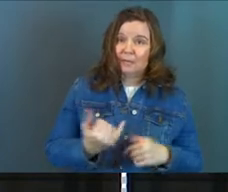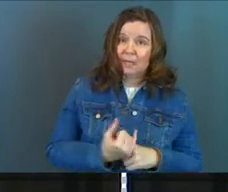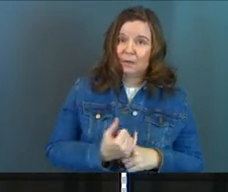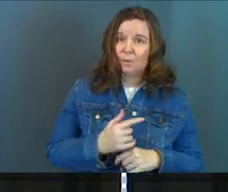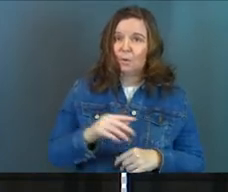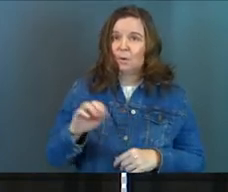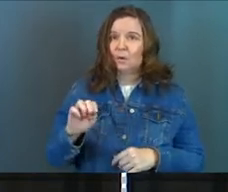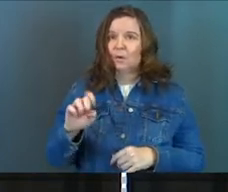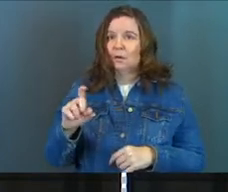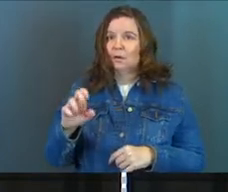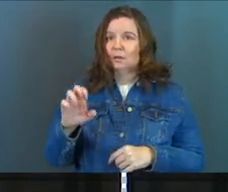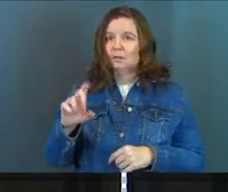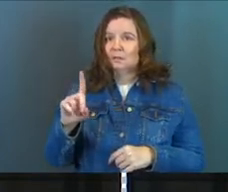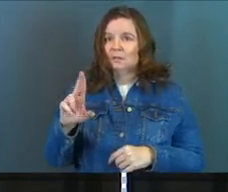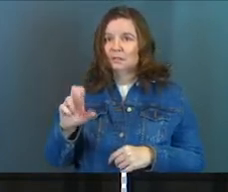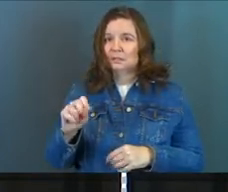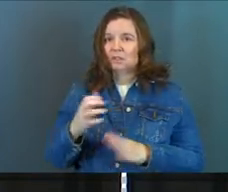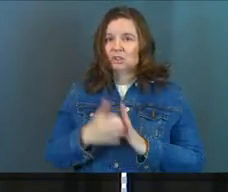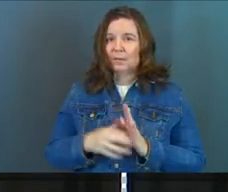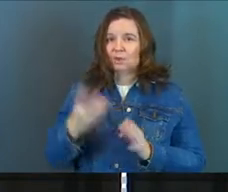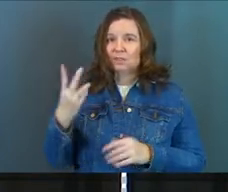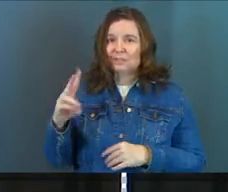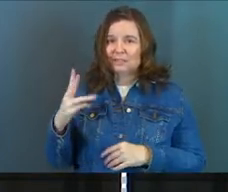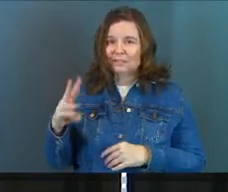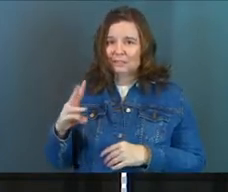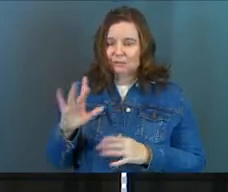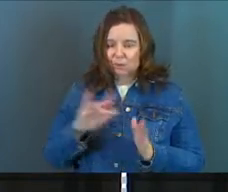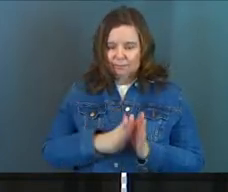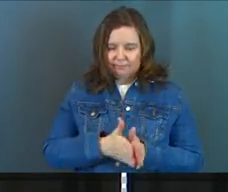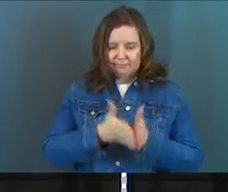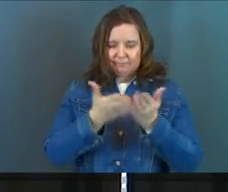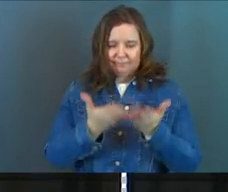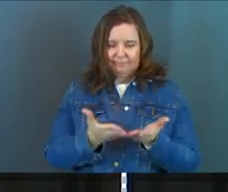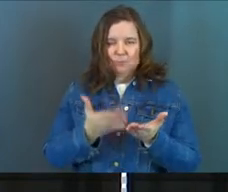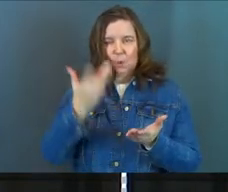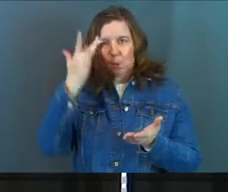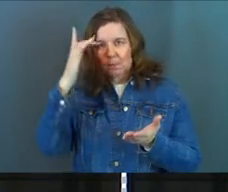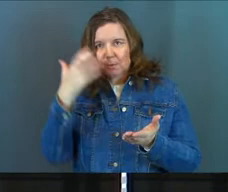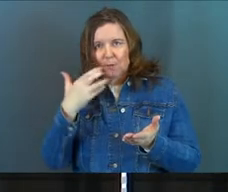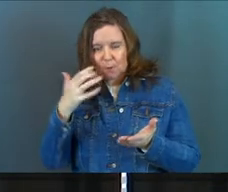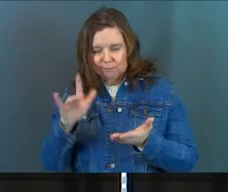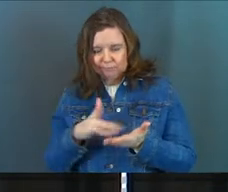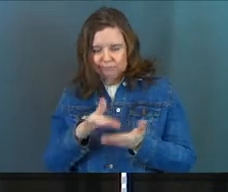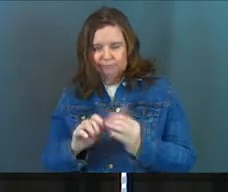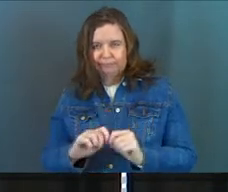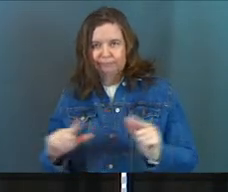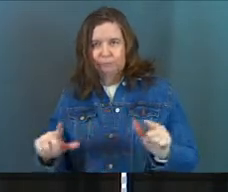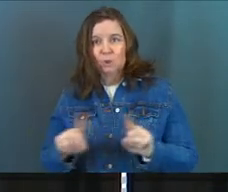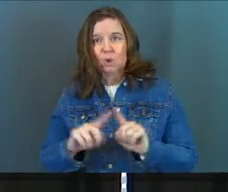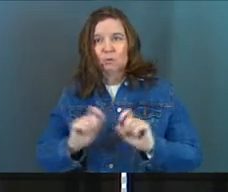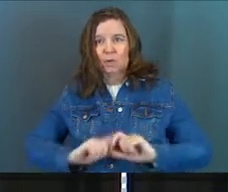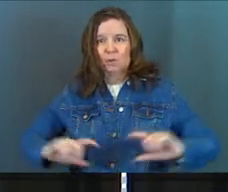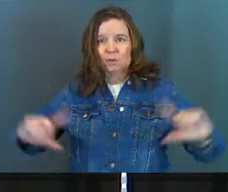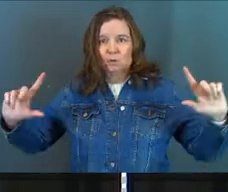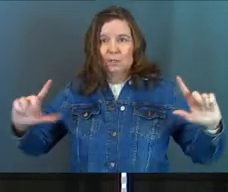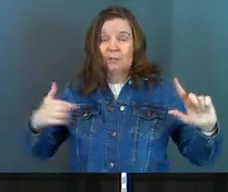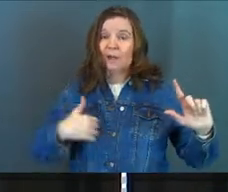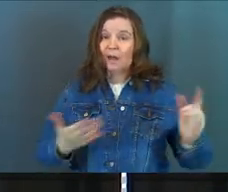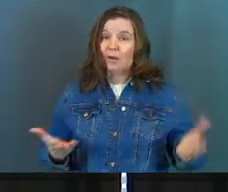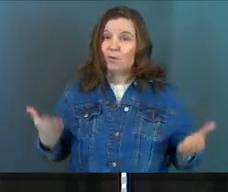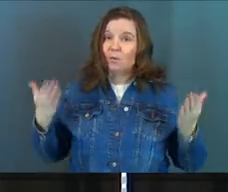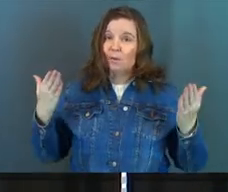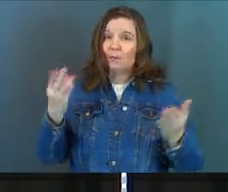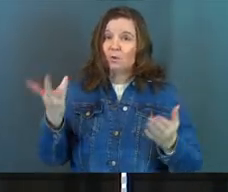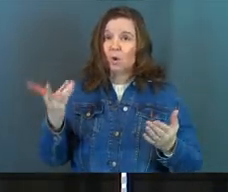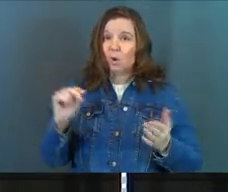we're going to go to Exodus chapter 16. So go ahead and take out your Bible, take out your smartphone, however you're going to do it. It's also going to be up on screen, but I highly